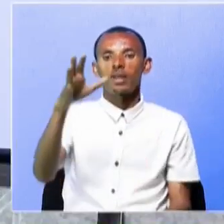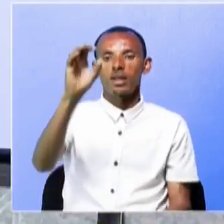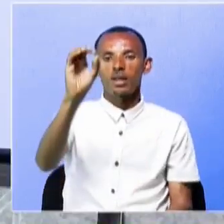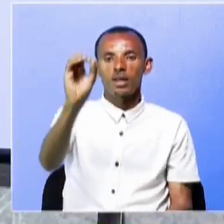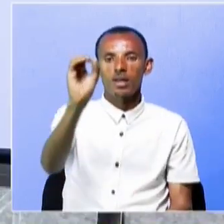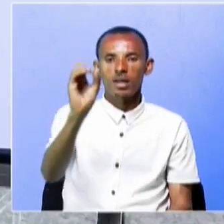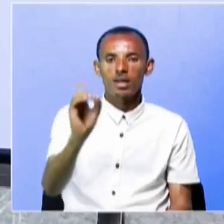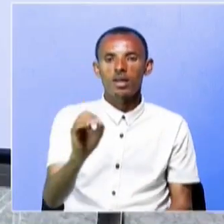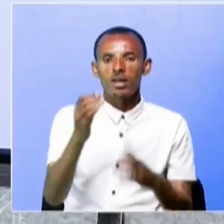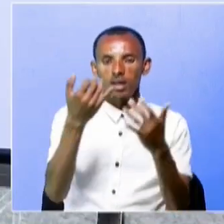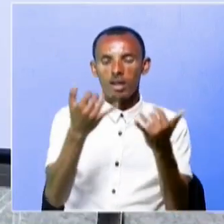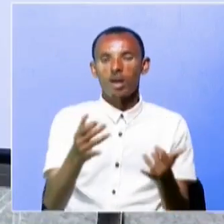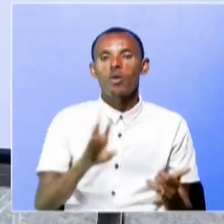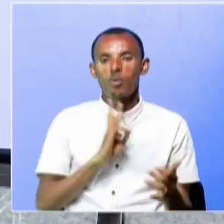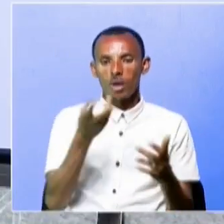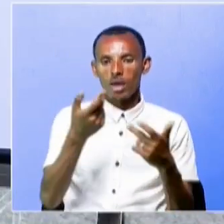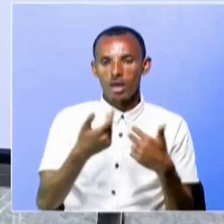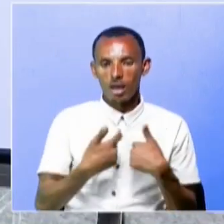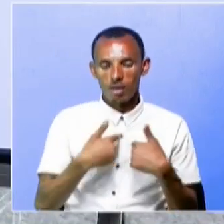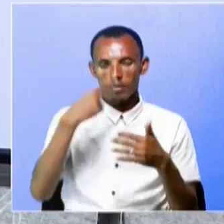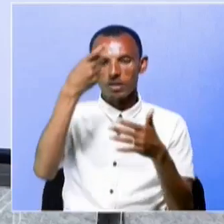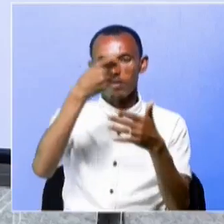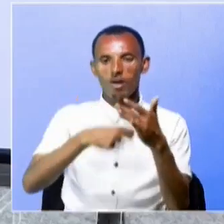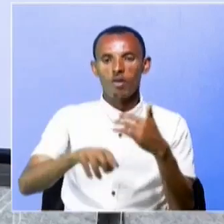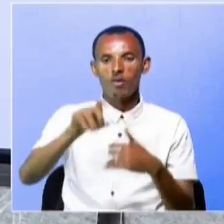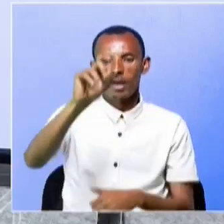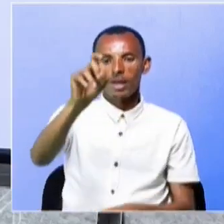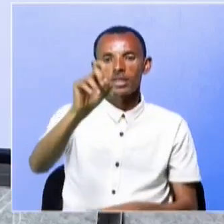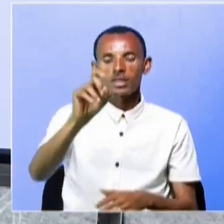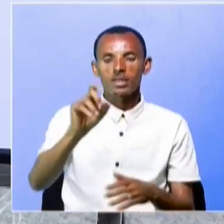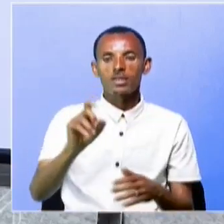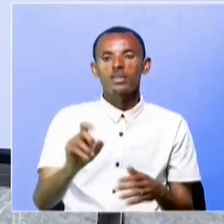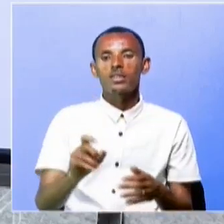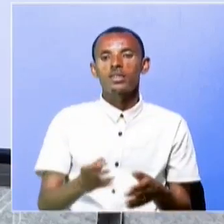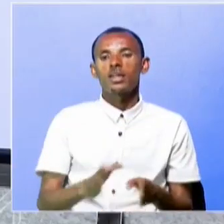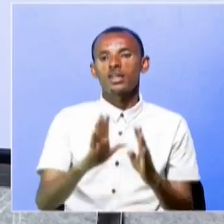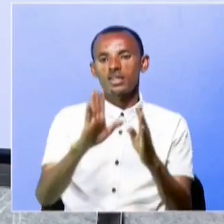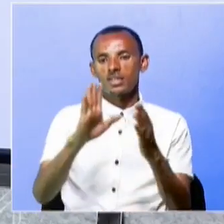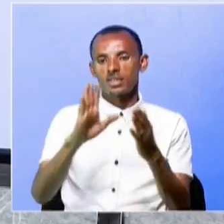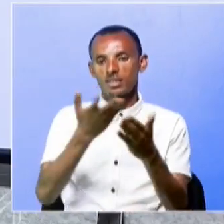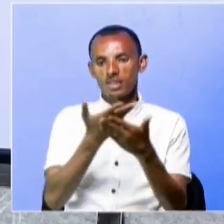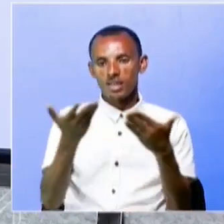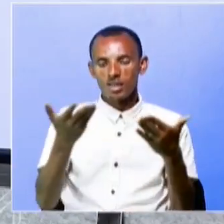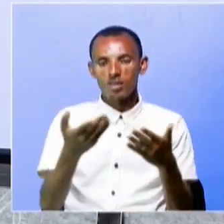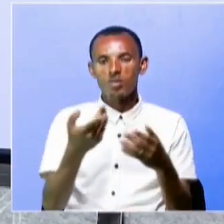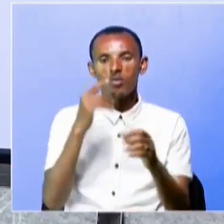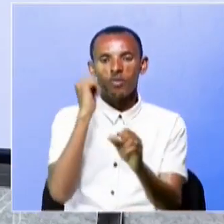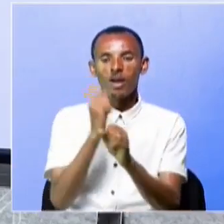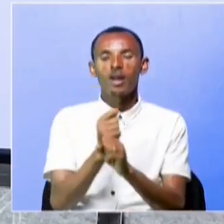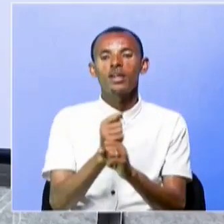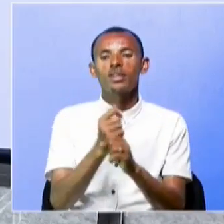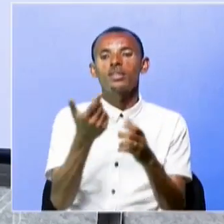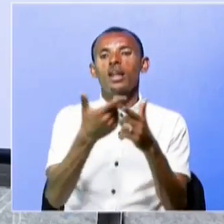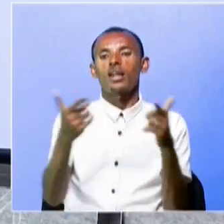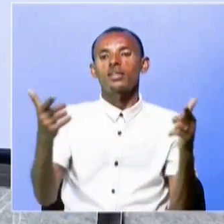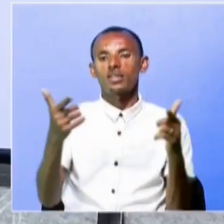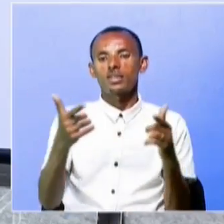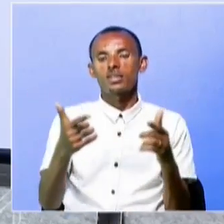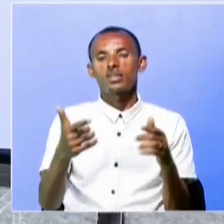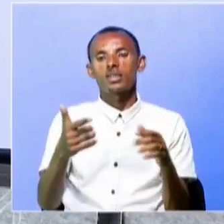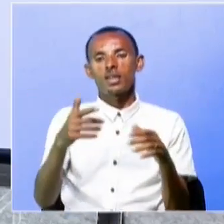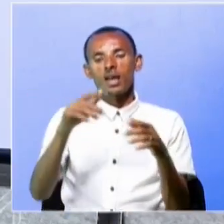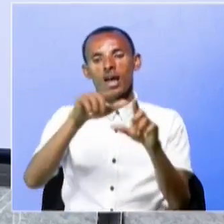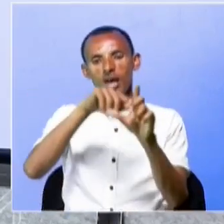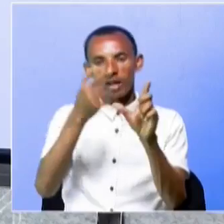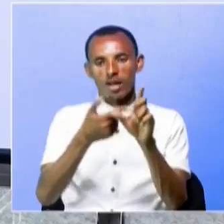right? Now we have the value of x. The next thing, to find the largest angle, you need to substitute the value